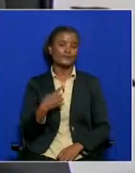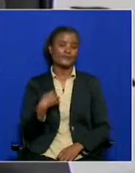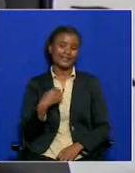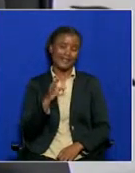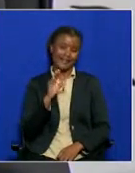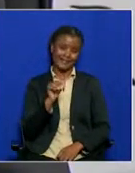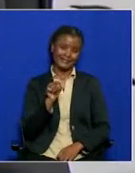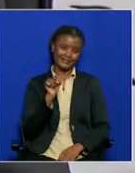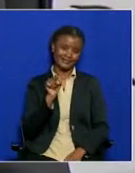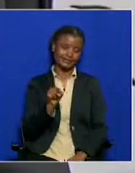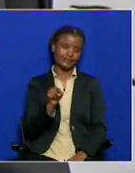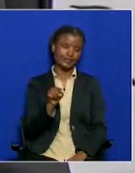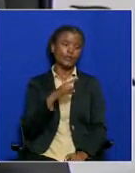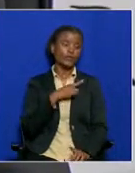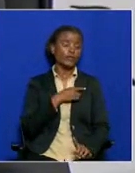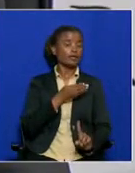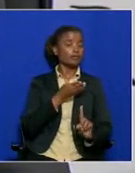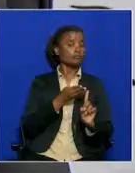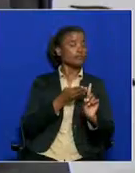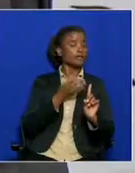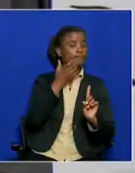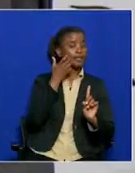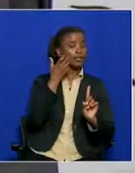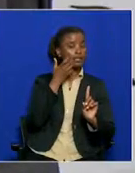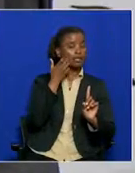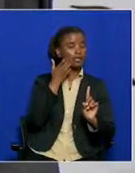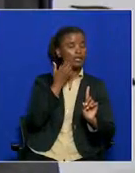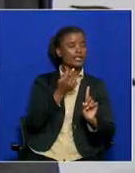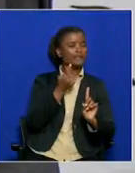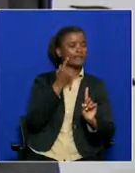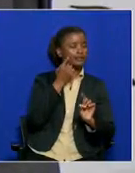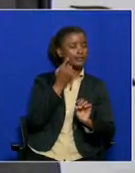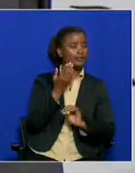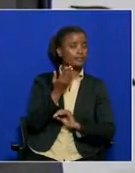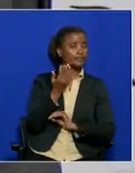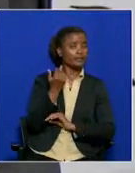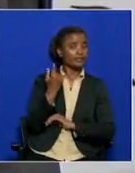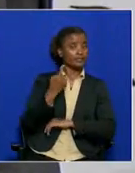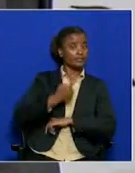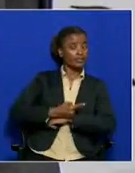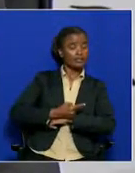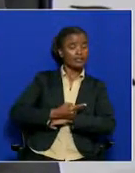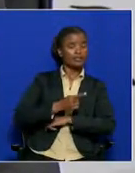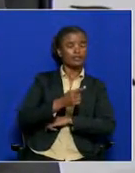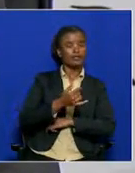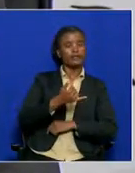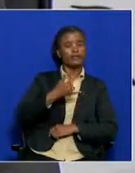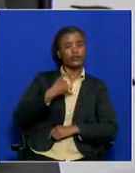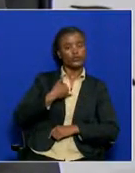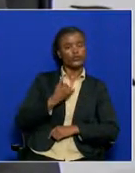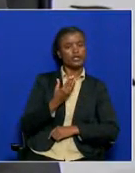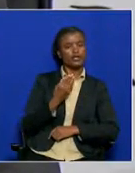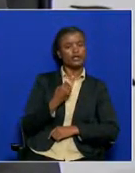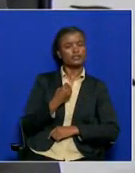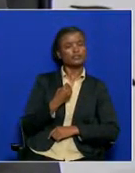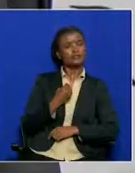Madlanga, I think the previous day, he phoned asking if I could